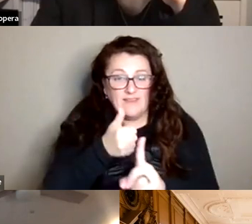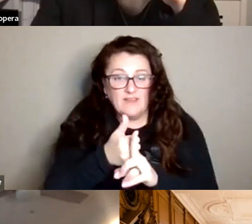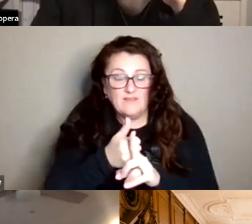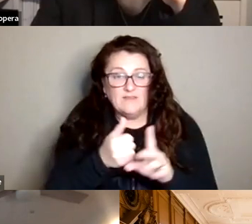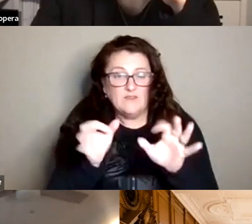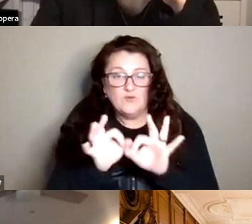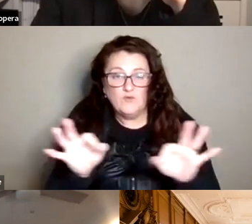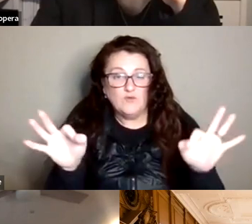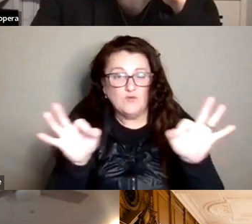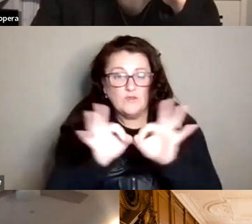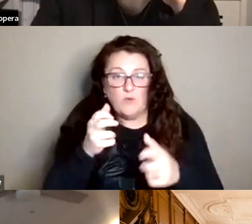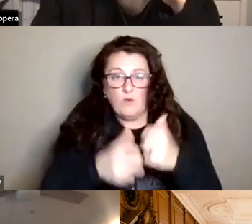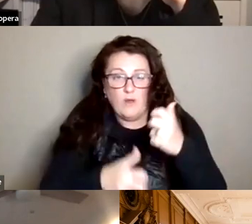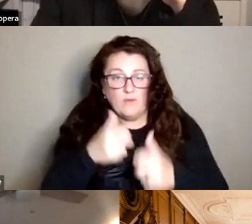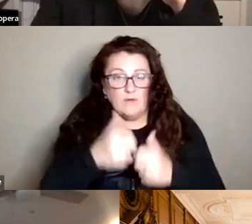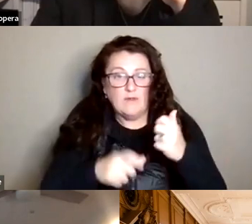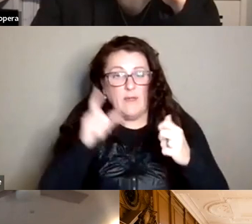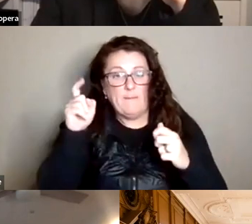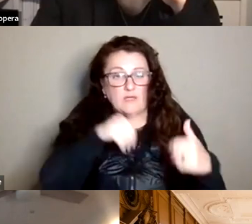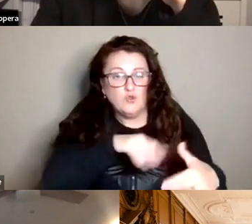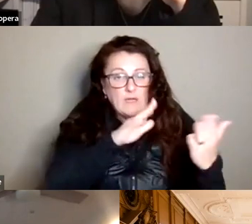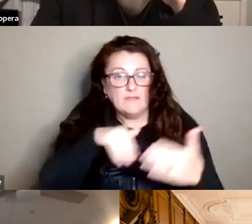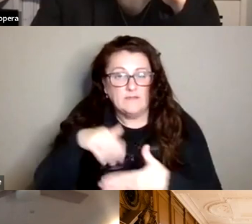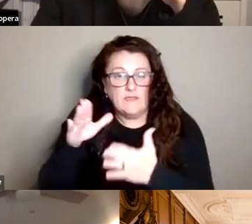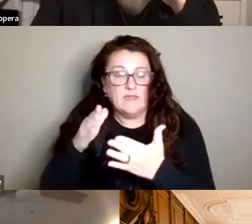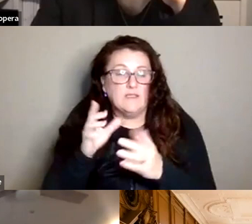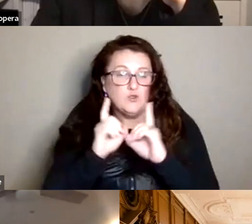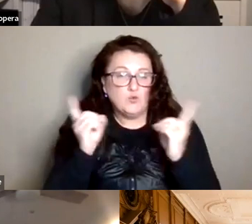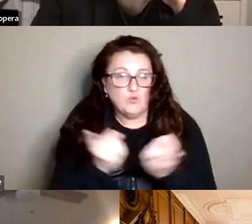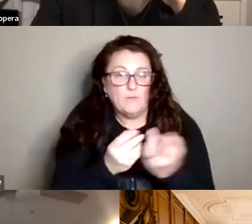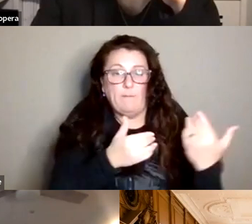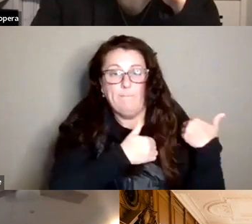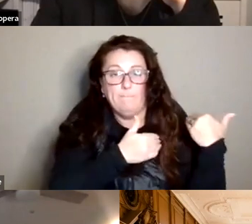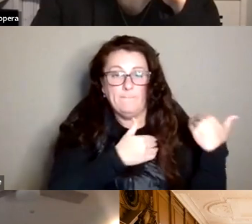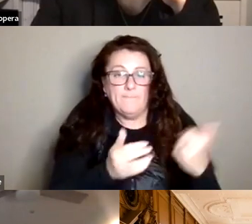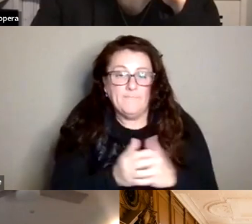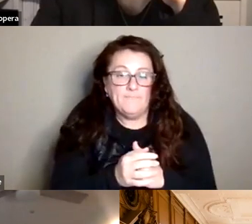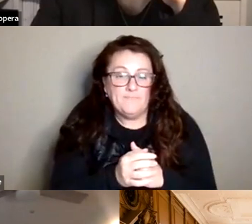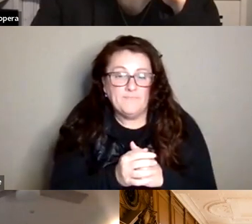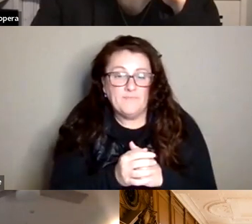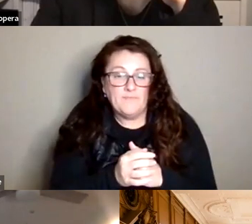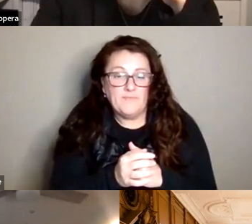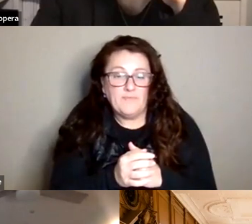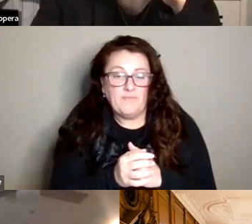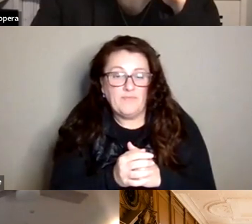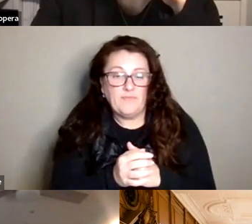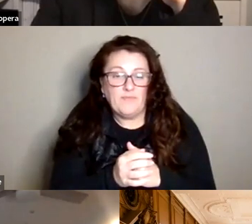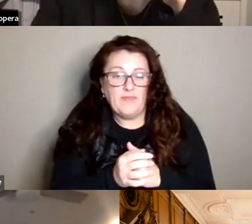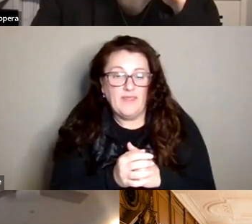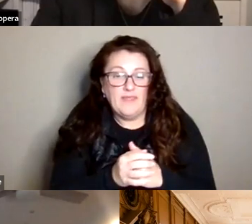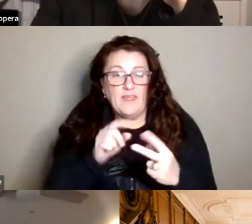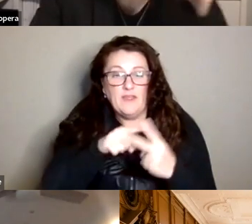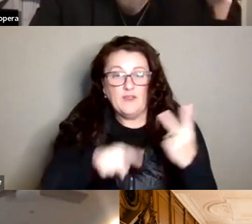critical issues that need to be addressed by the district. And I have no doubt in saying they're probably the two